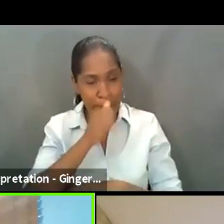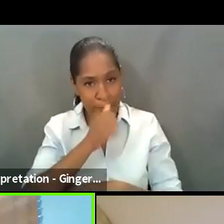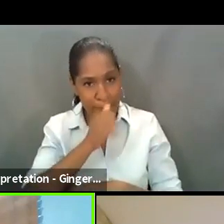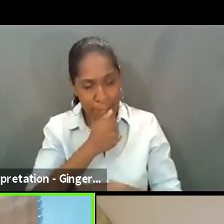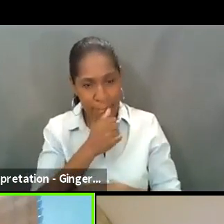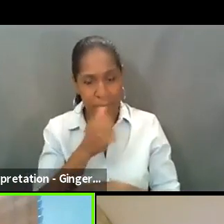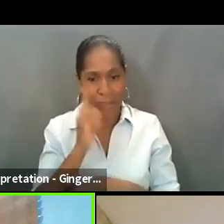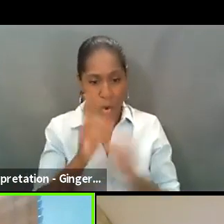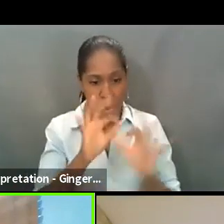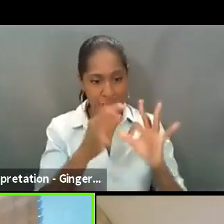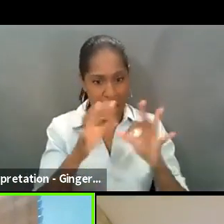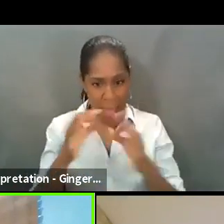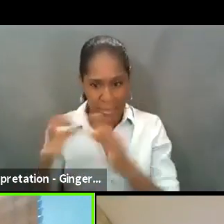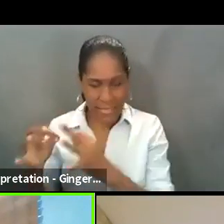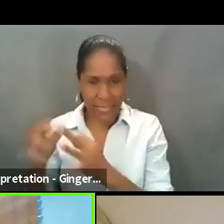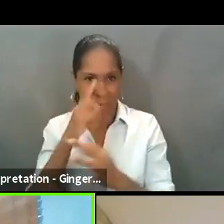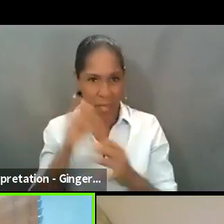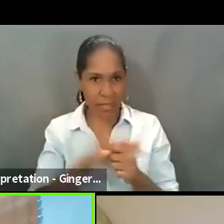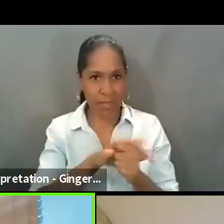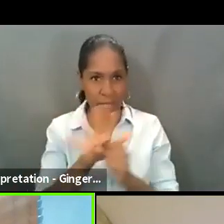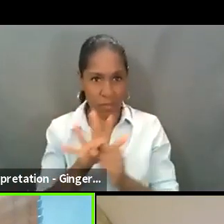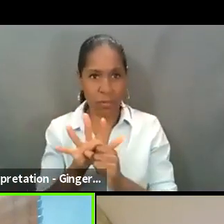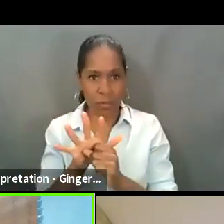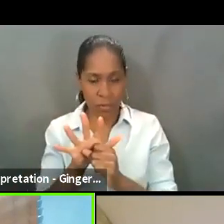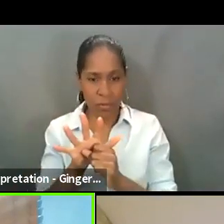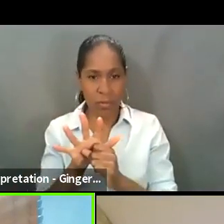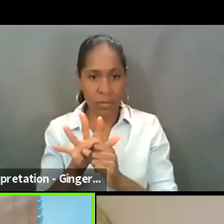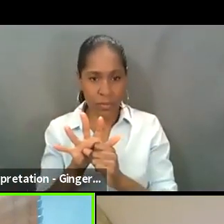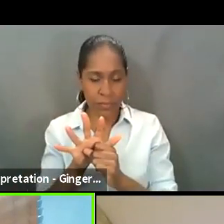had because of this disease. I